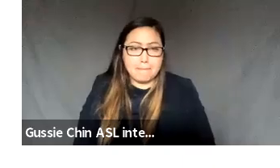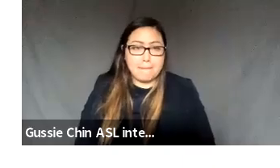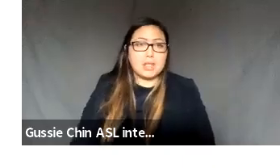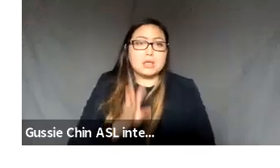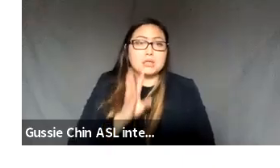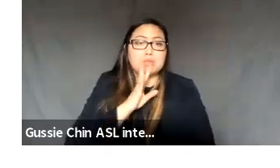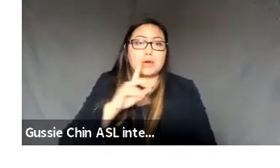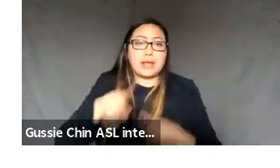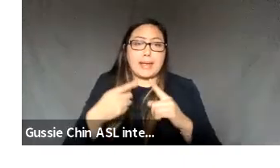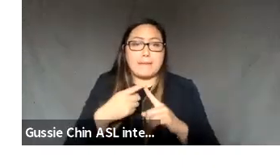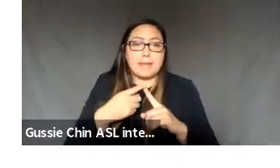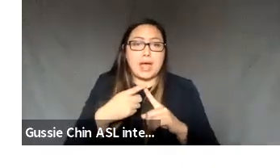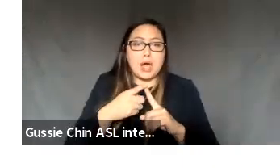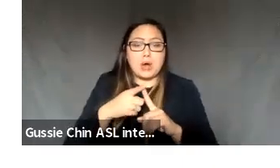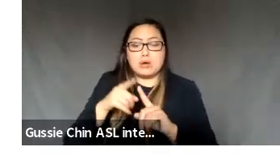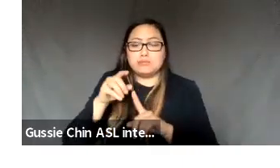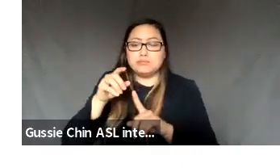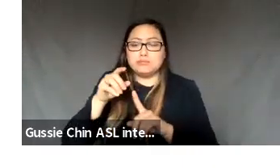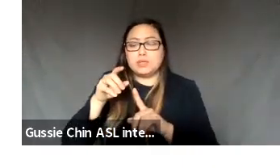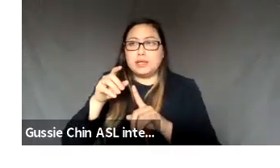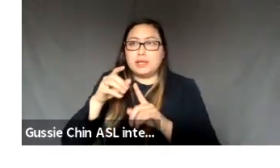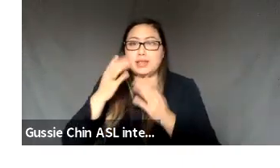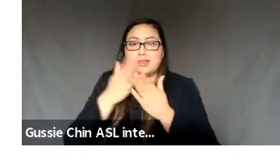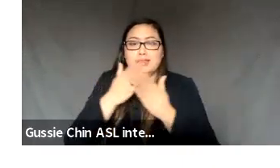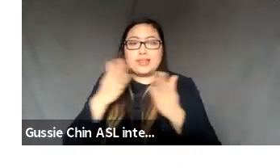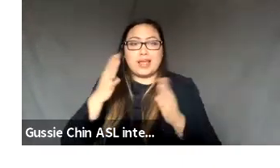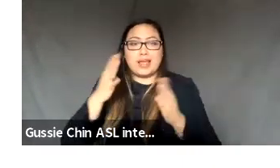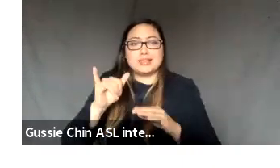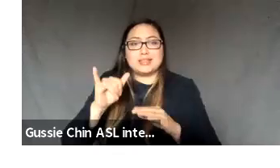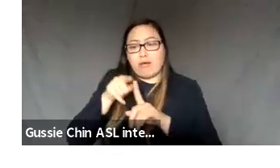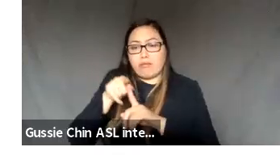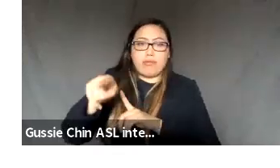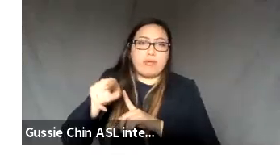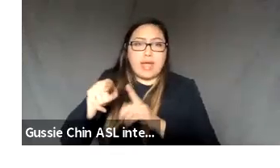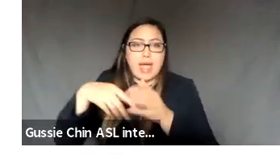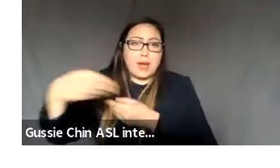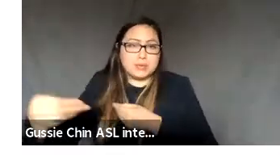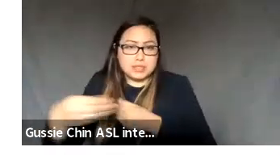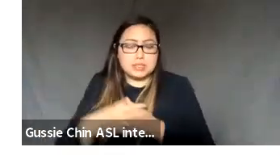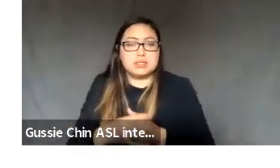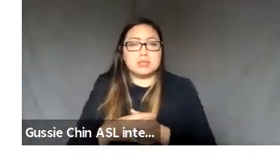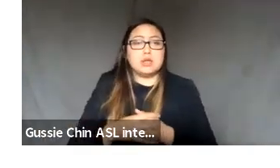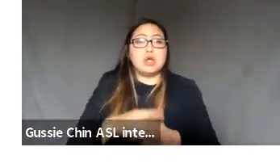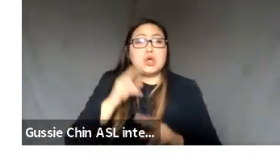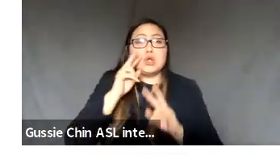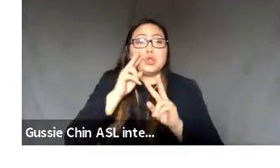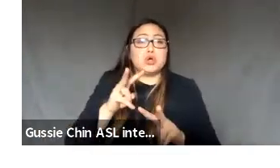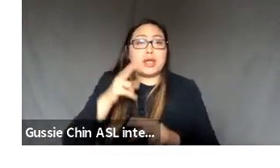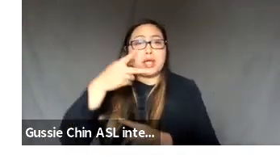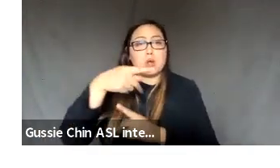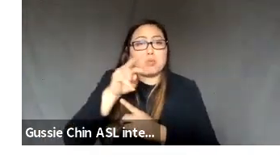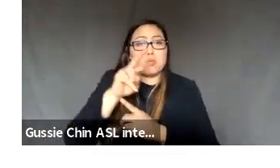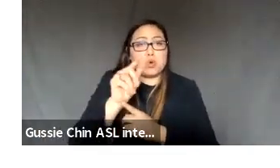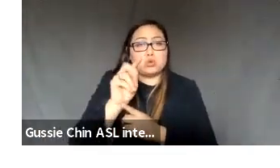objects. Now, when looking at protruding objects, so any objects mounted on walls